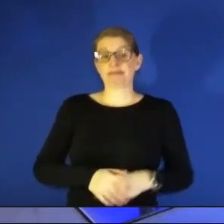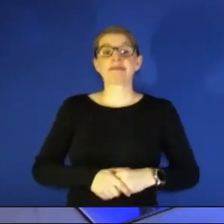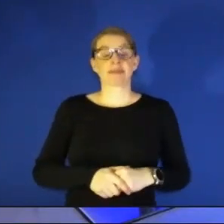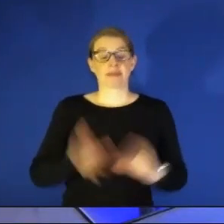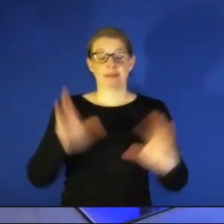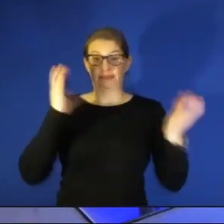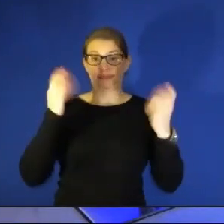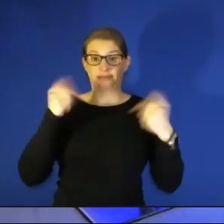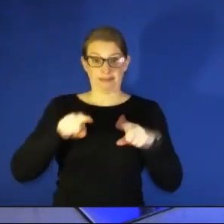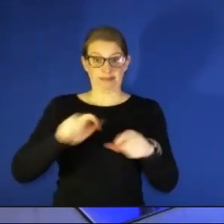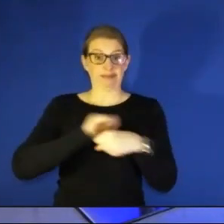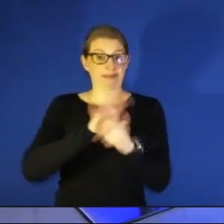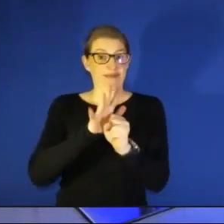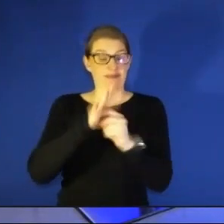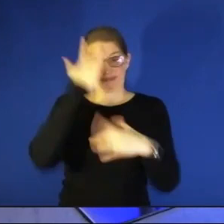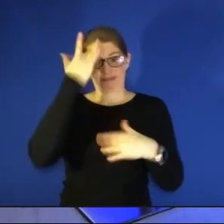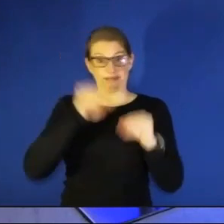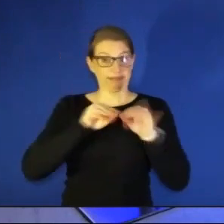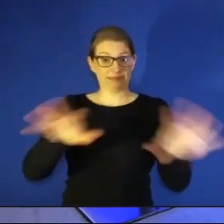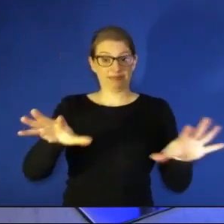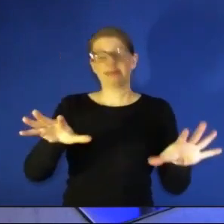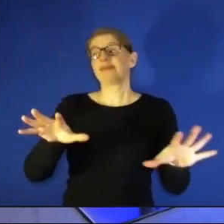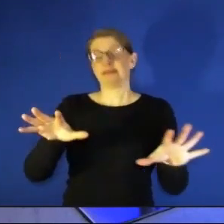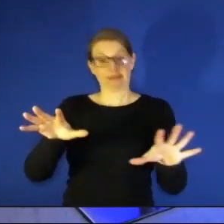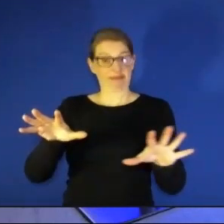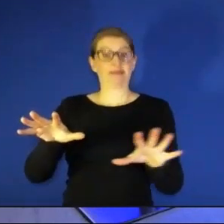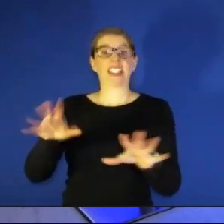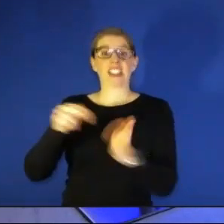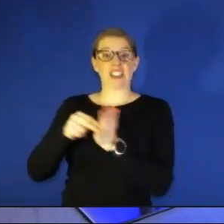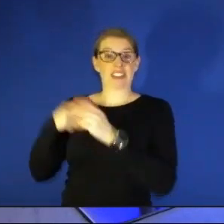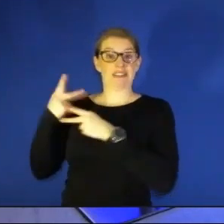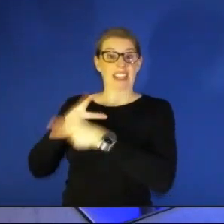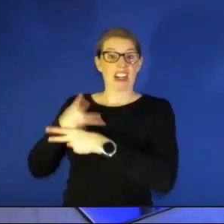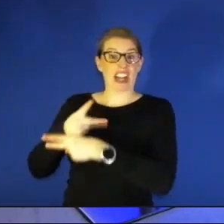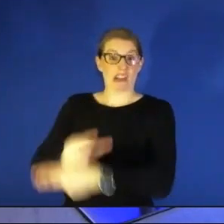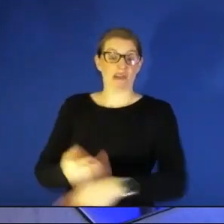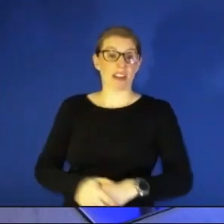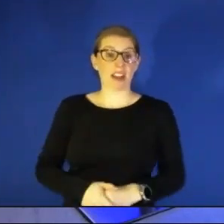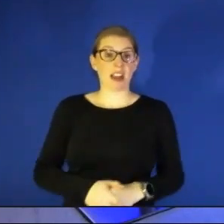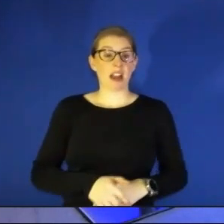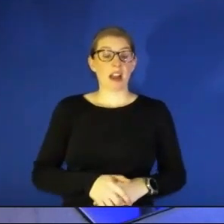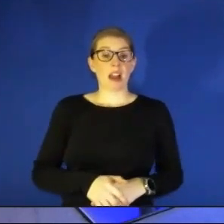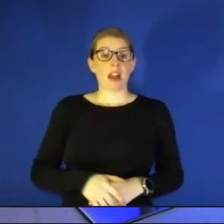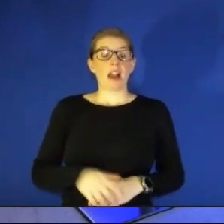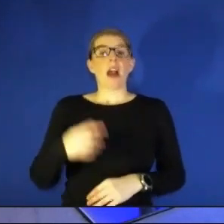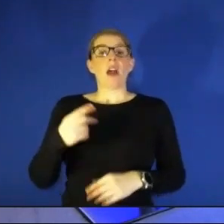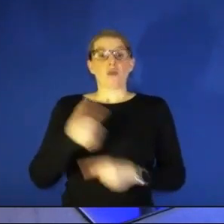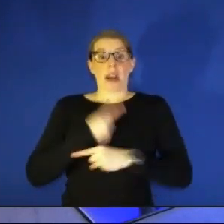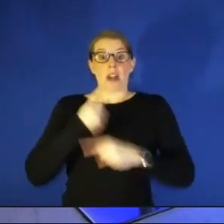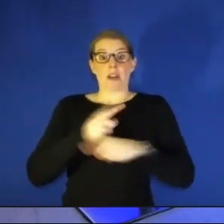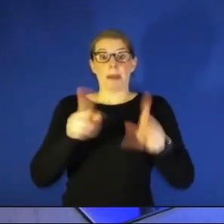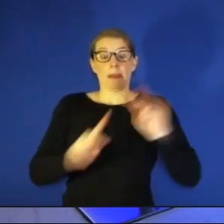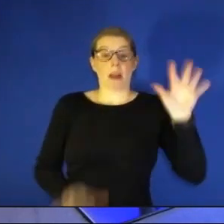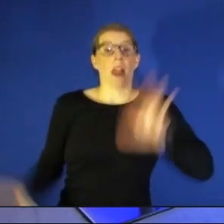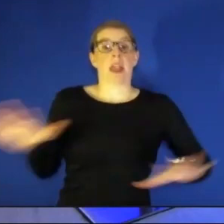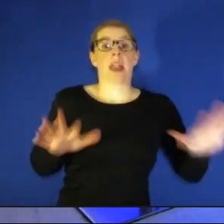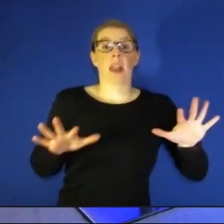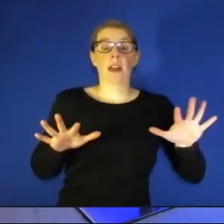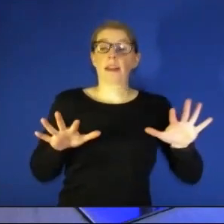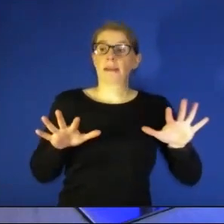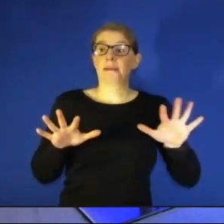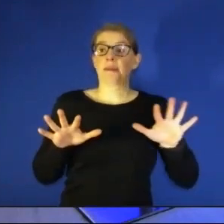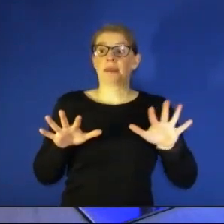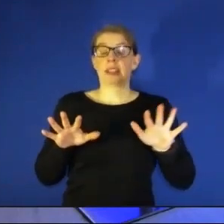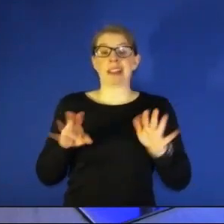this pandemic. I mean, this wasn't something that really, although it caught so many of us regular people off guard, really this was just their call to